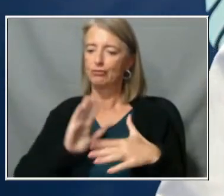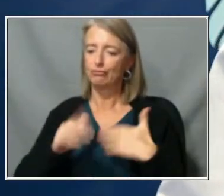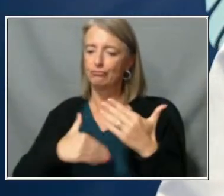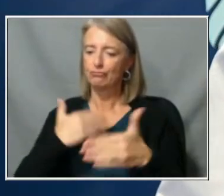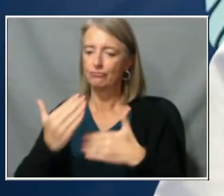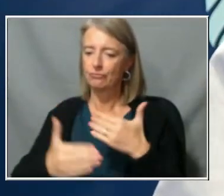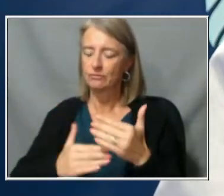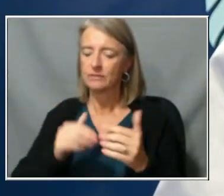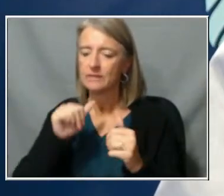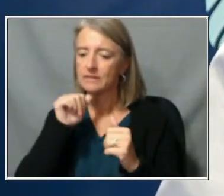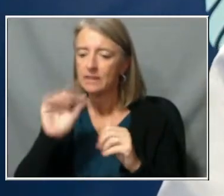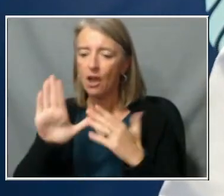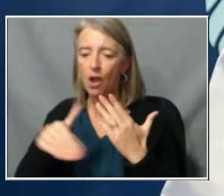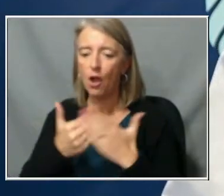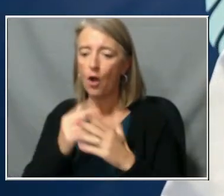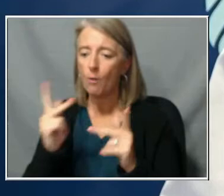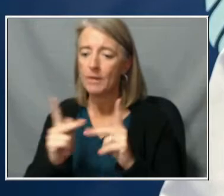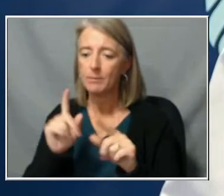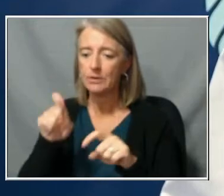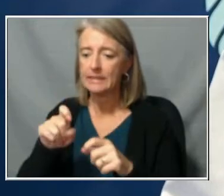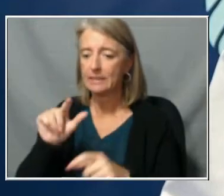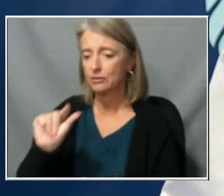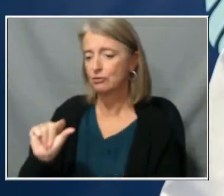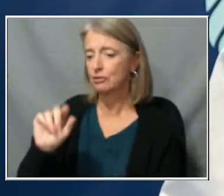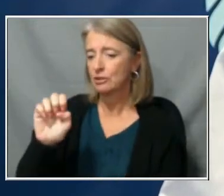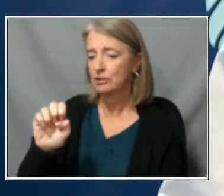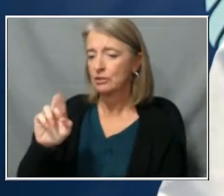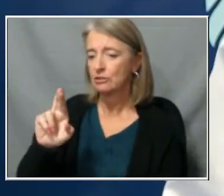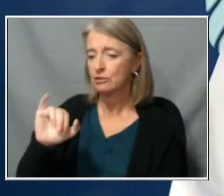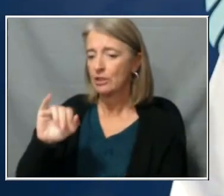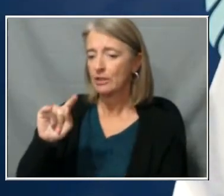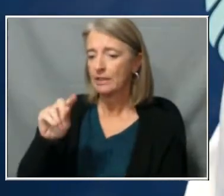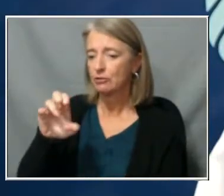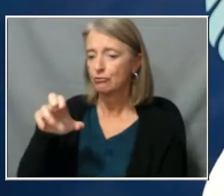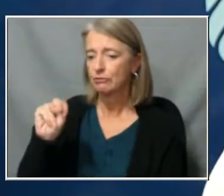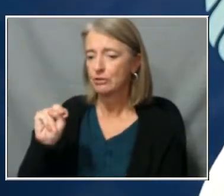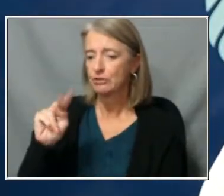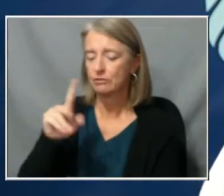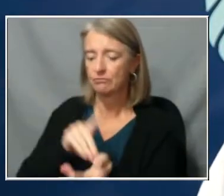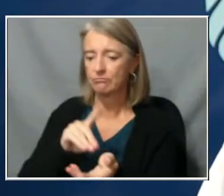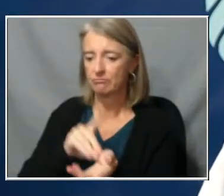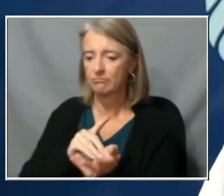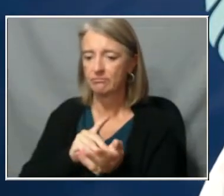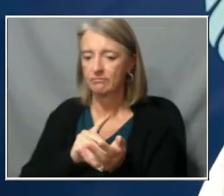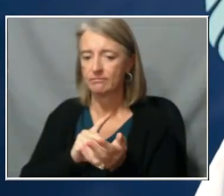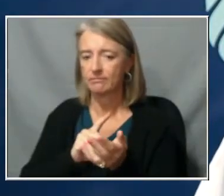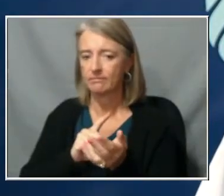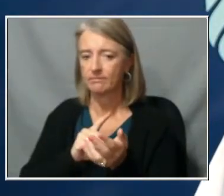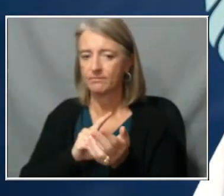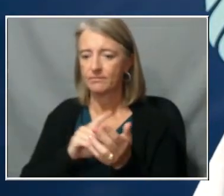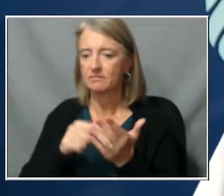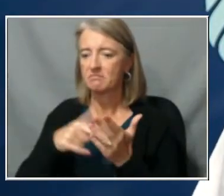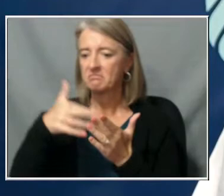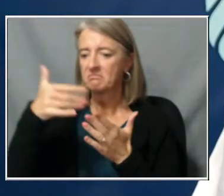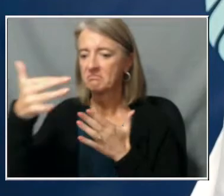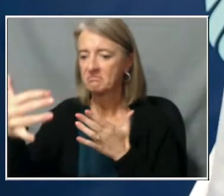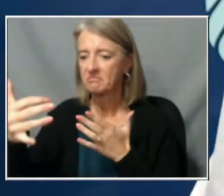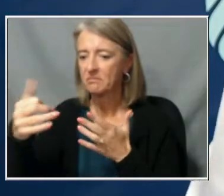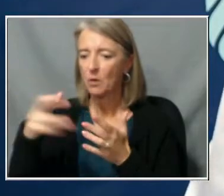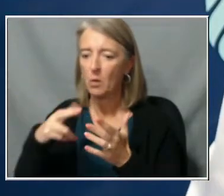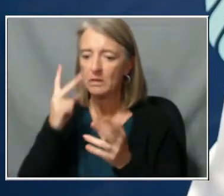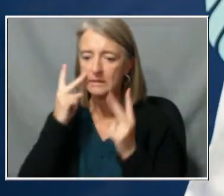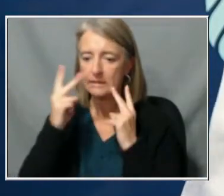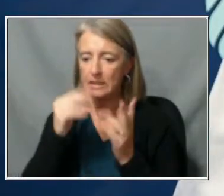a geriatrician. And in some cases, a person can have a primary care doctor and see a geriatrician very infrequently as a consultant, right?